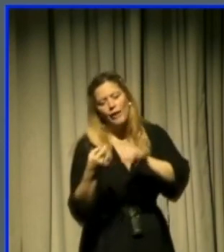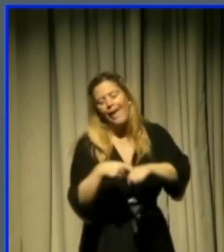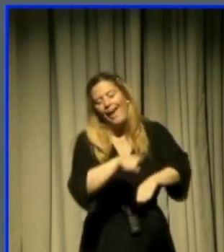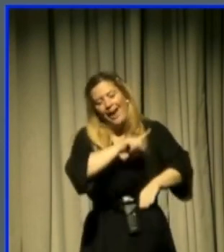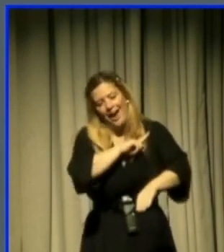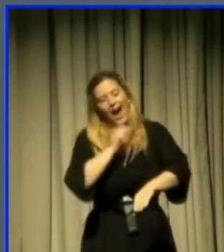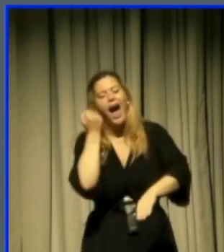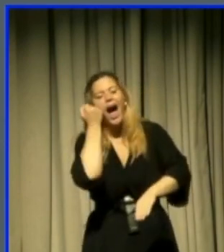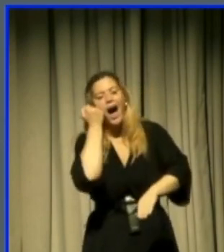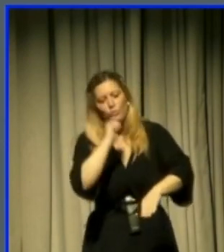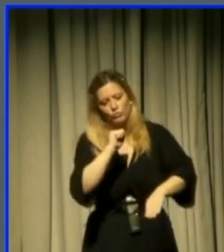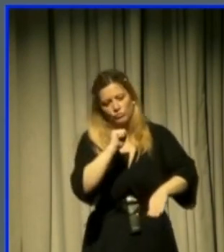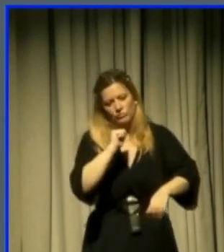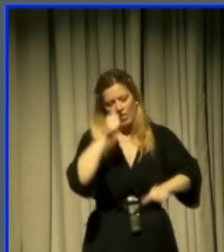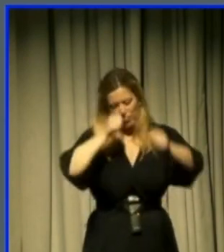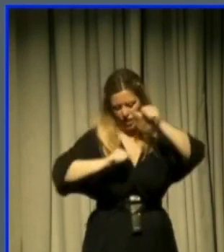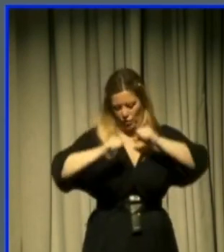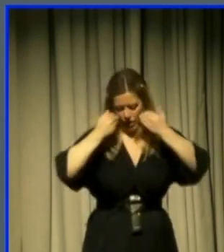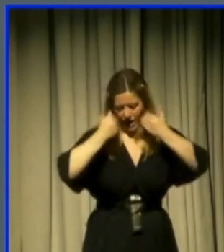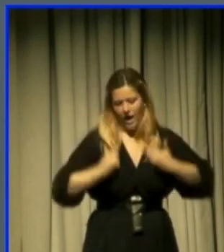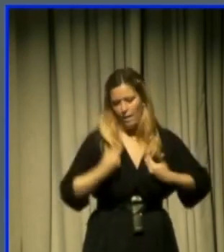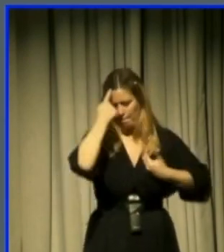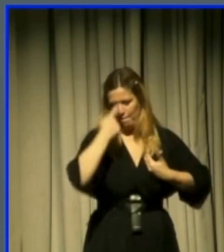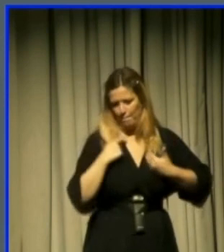so these are real world implications that are,